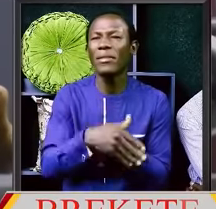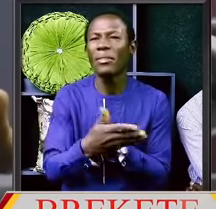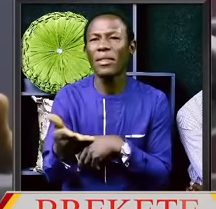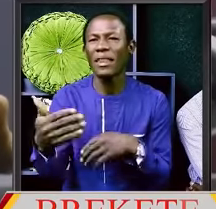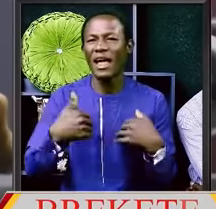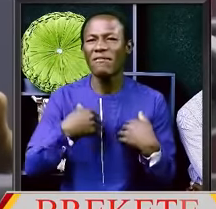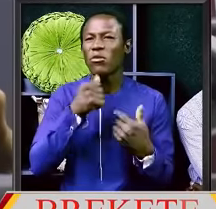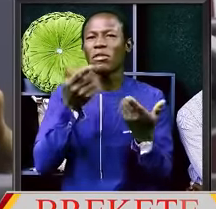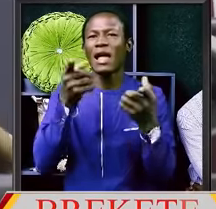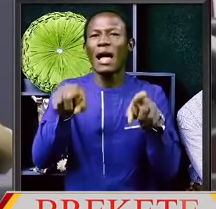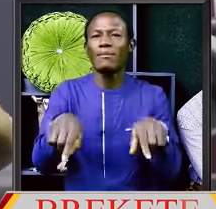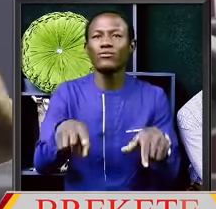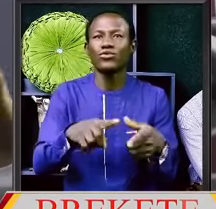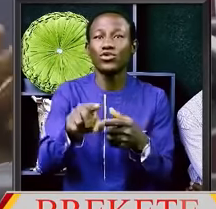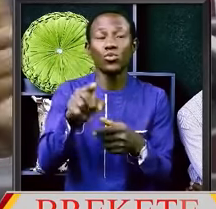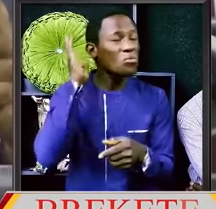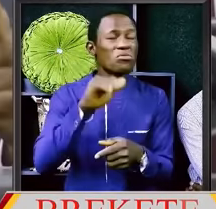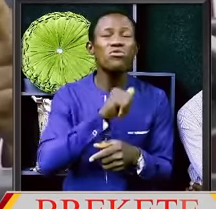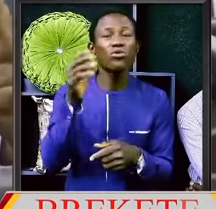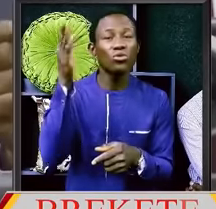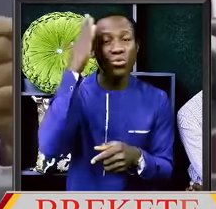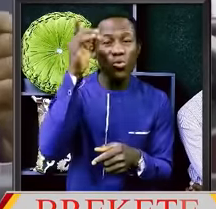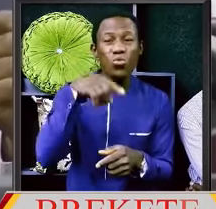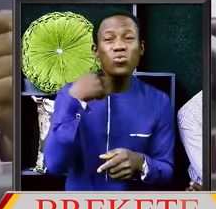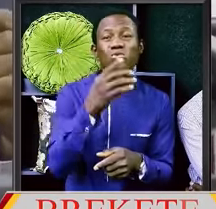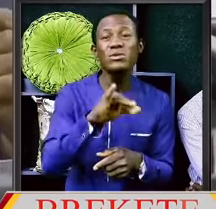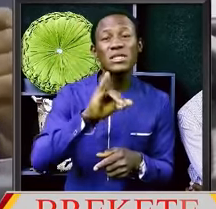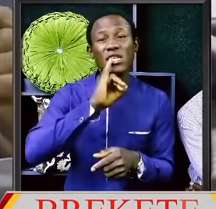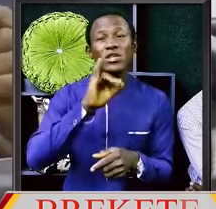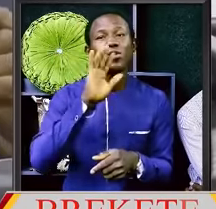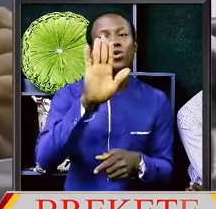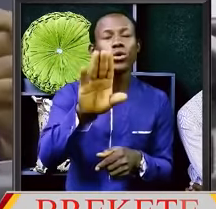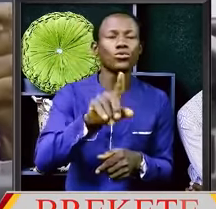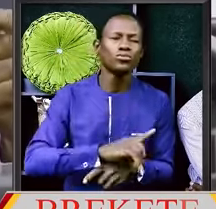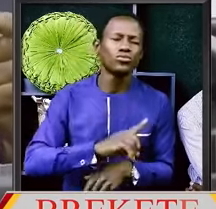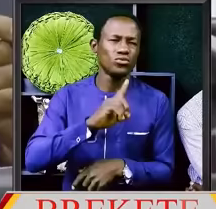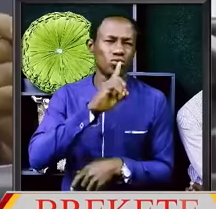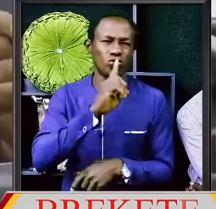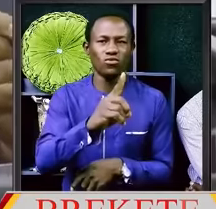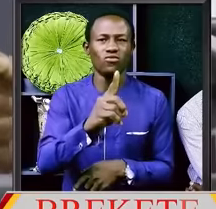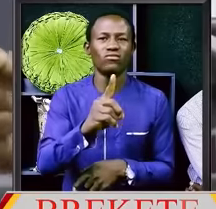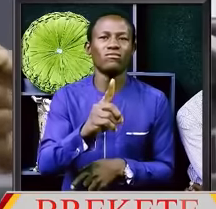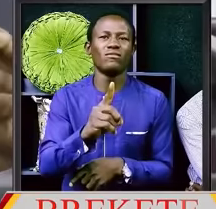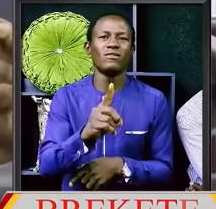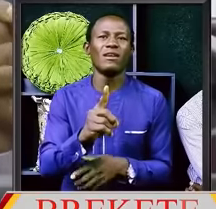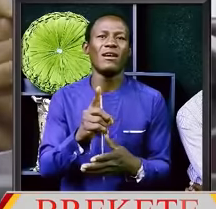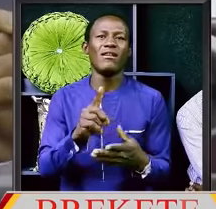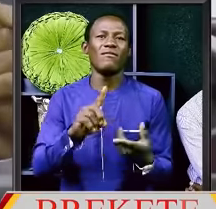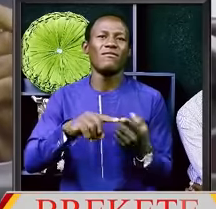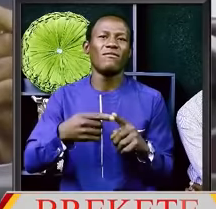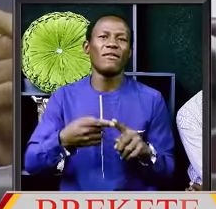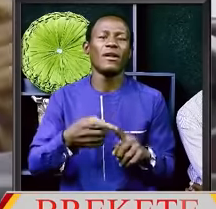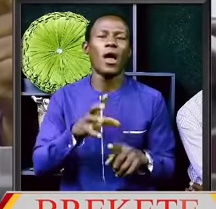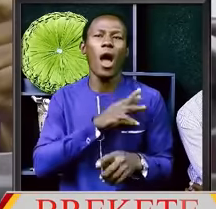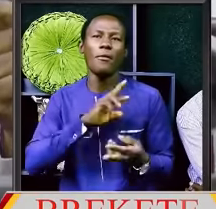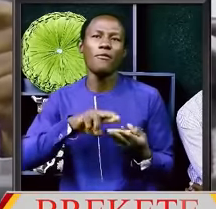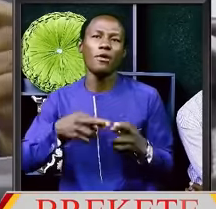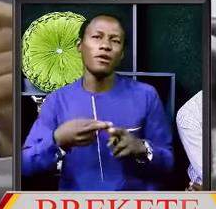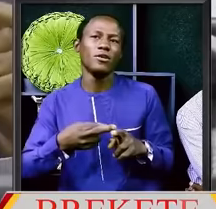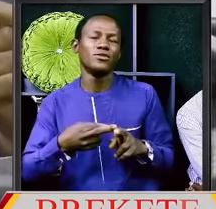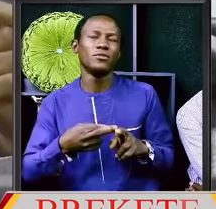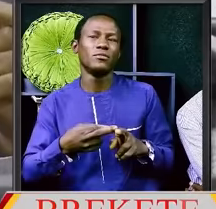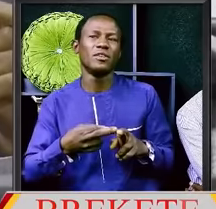be your true friends and who be your true relations. If na work you dey work, may them sack you for